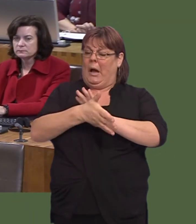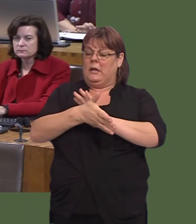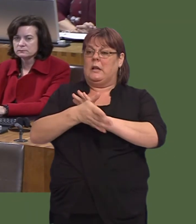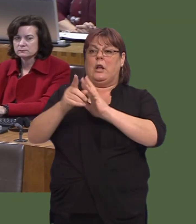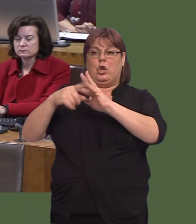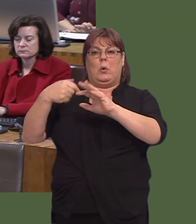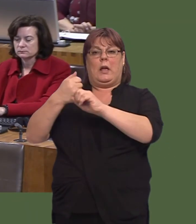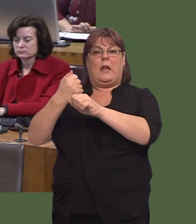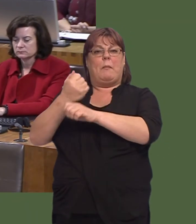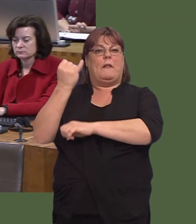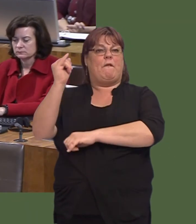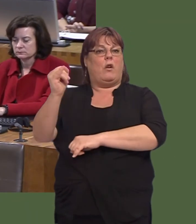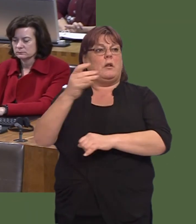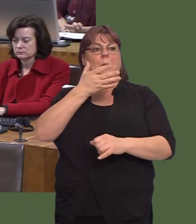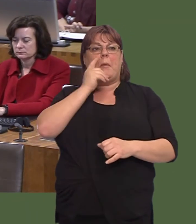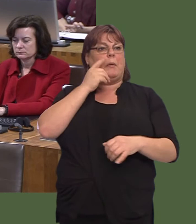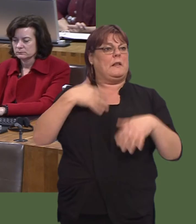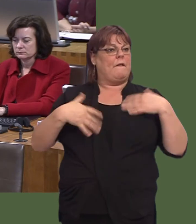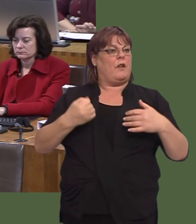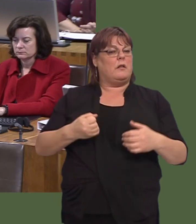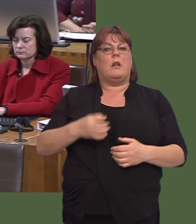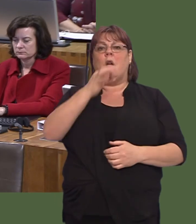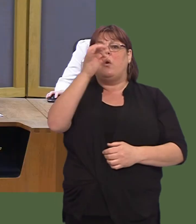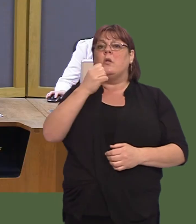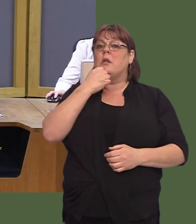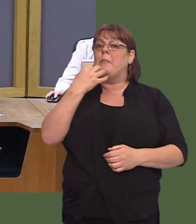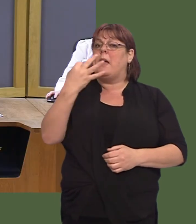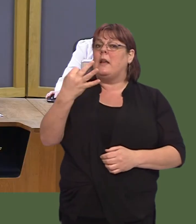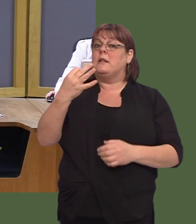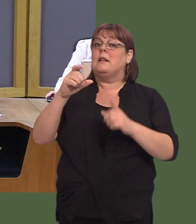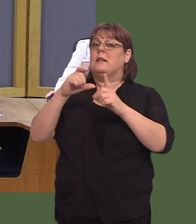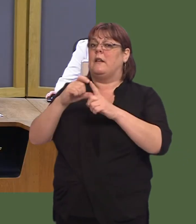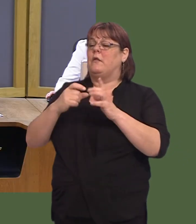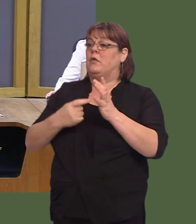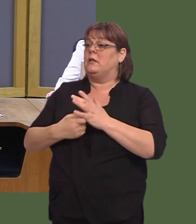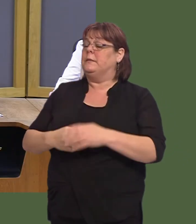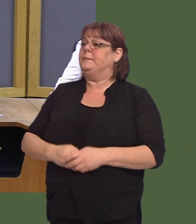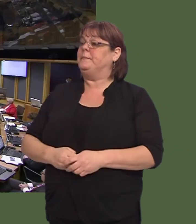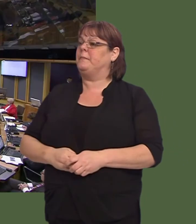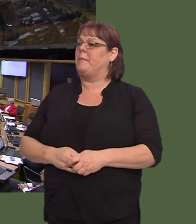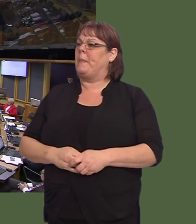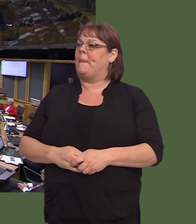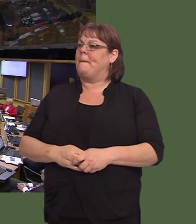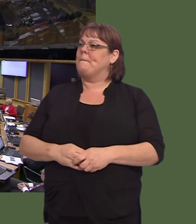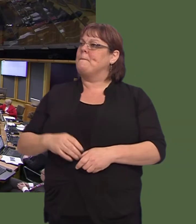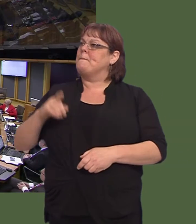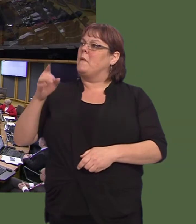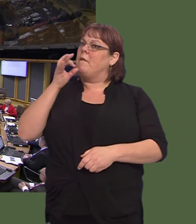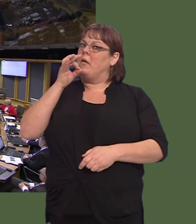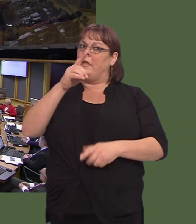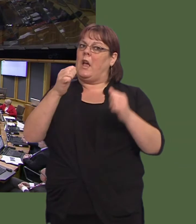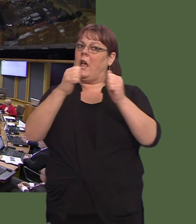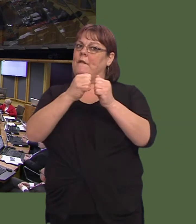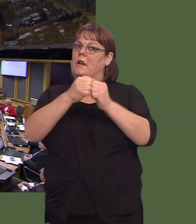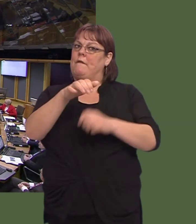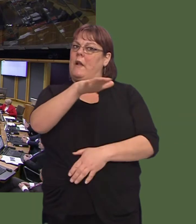UK government's making and ordinary people are suffering. Question 8, David. Question 8, David Reid. Has the First Minister sought legal advice on the